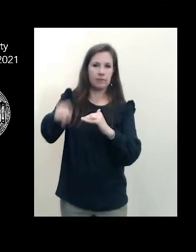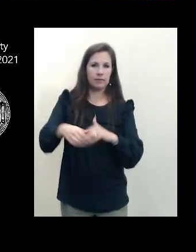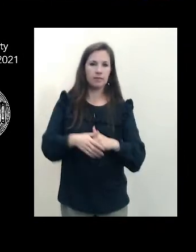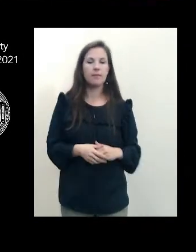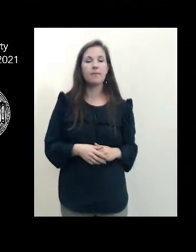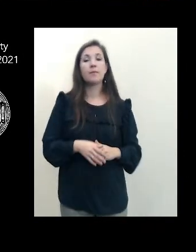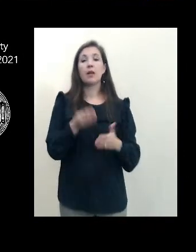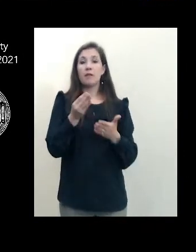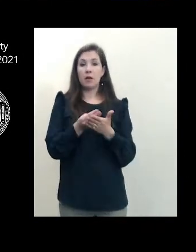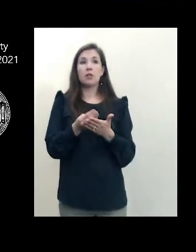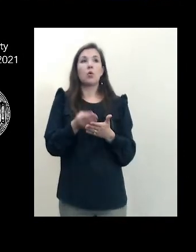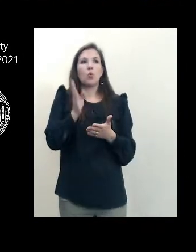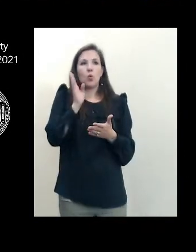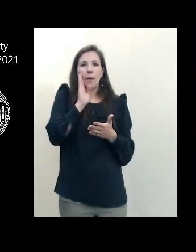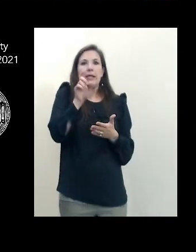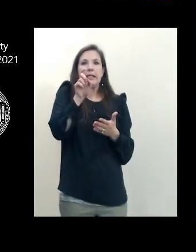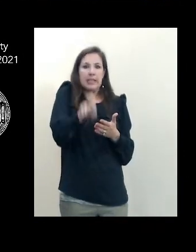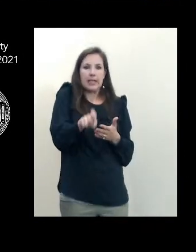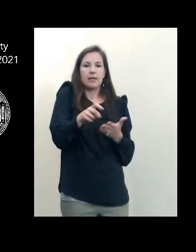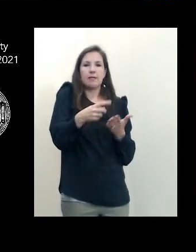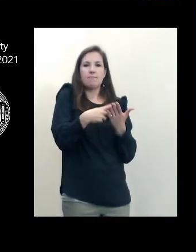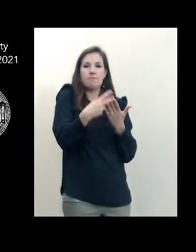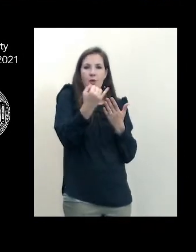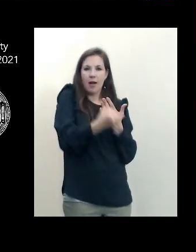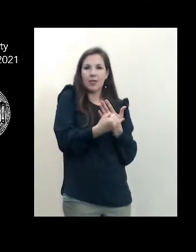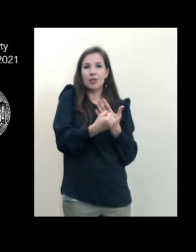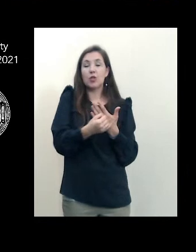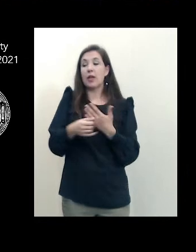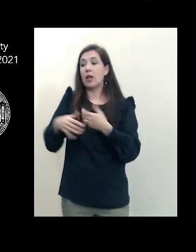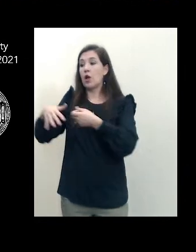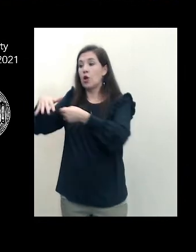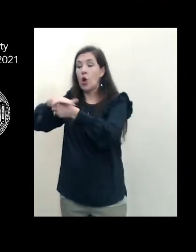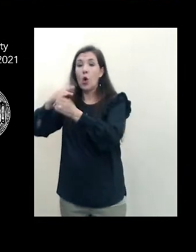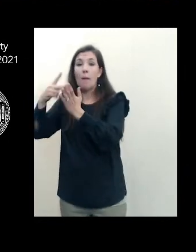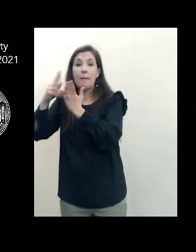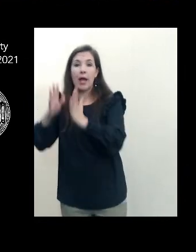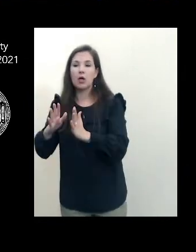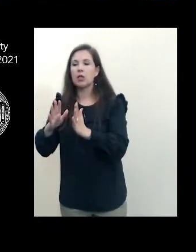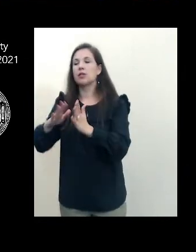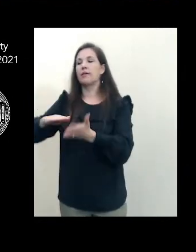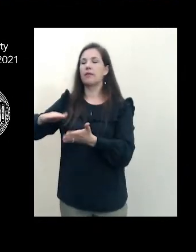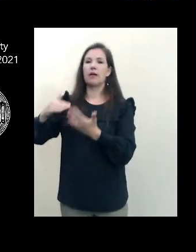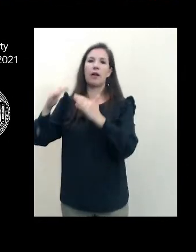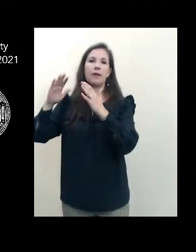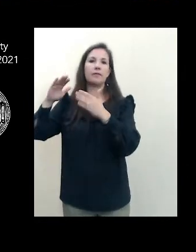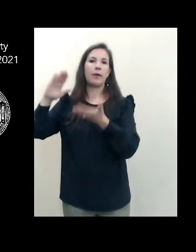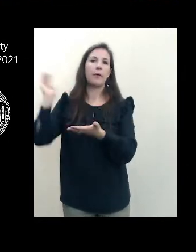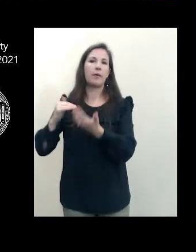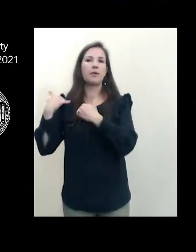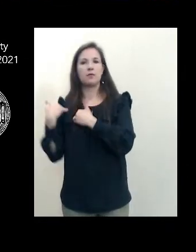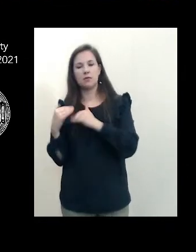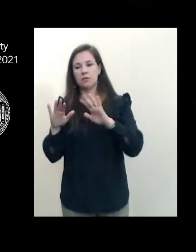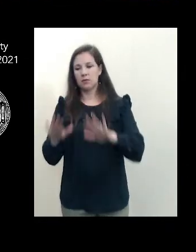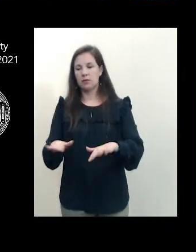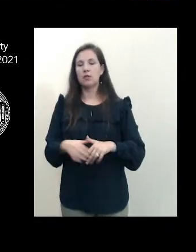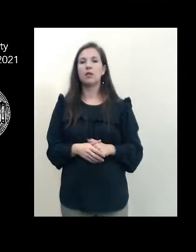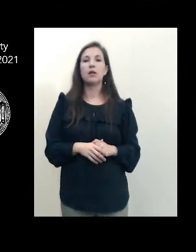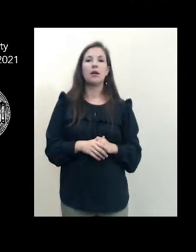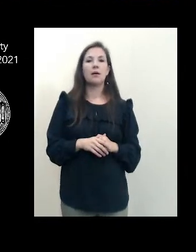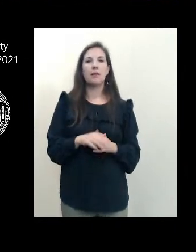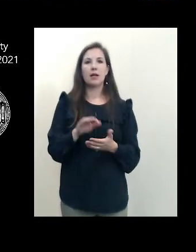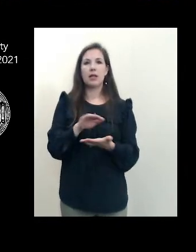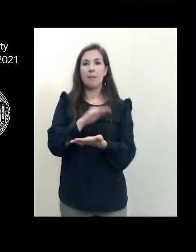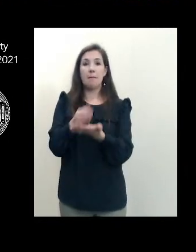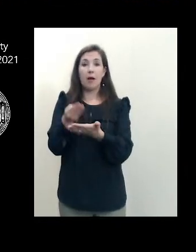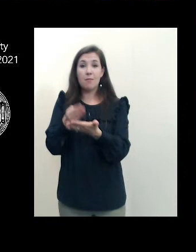be funded, needed projects, which then take it off of the backs of local ratepayers. Normally, we'd have to bond for these projects, and the amount of money would